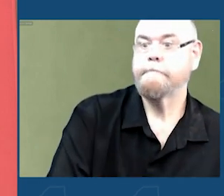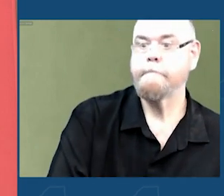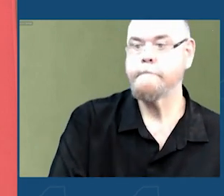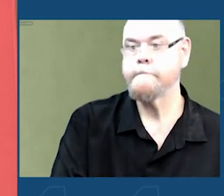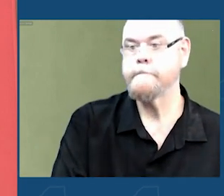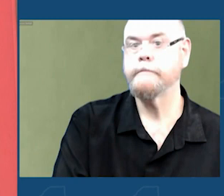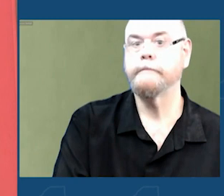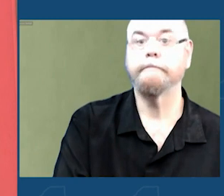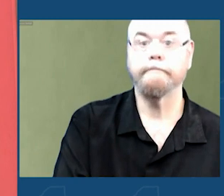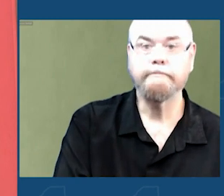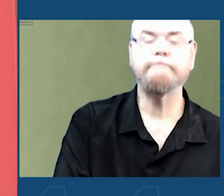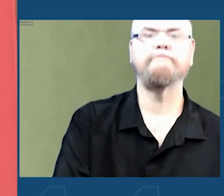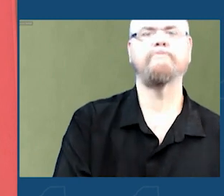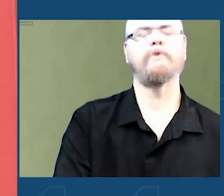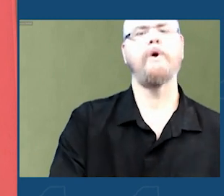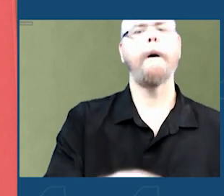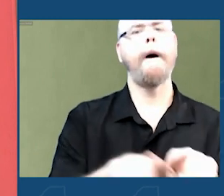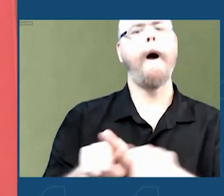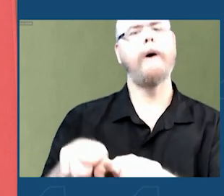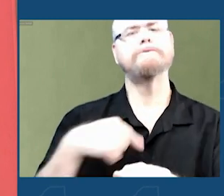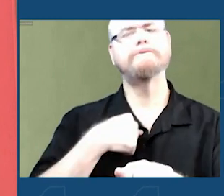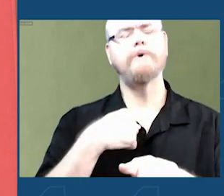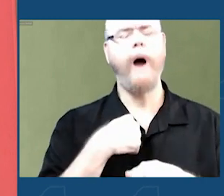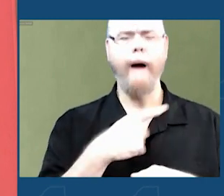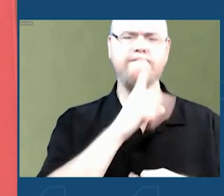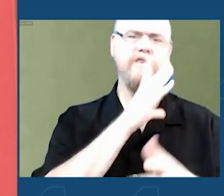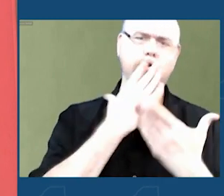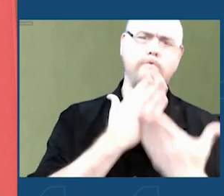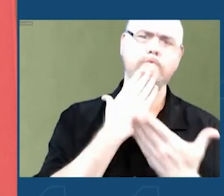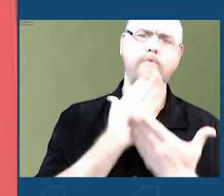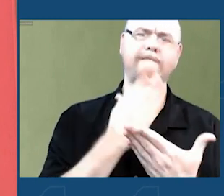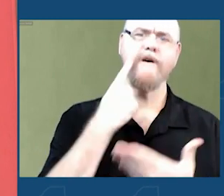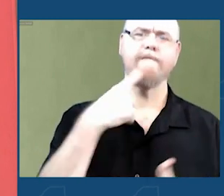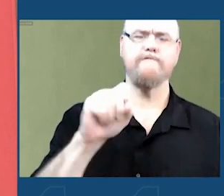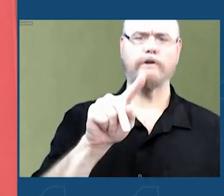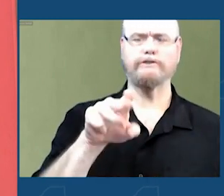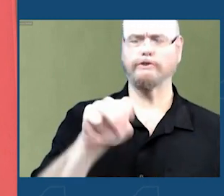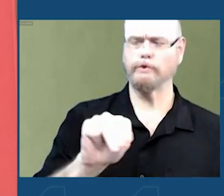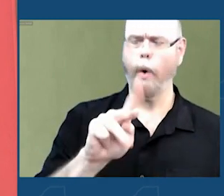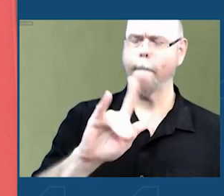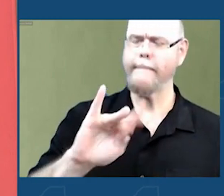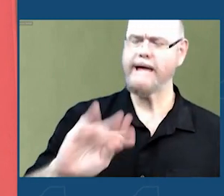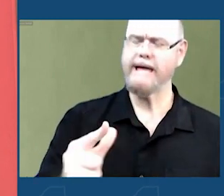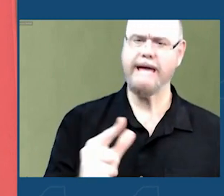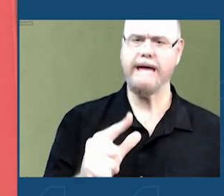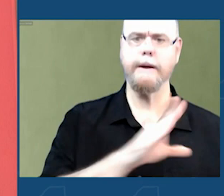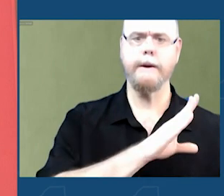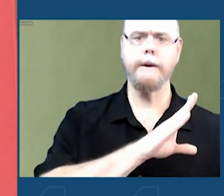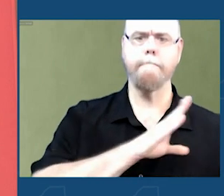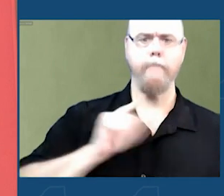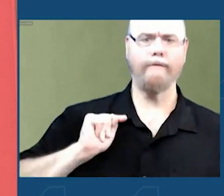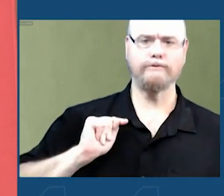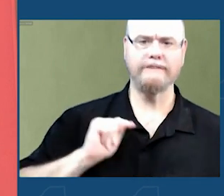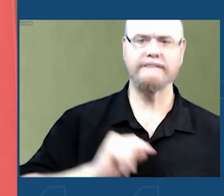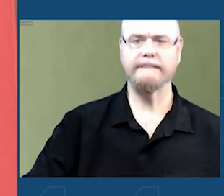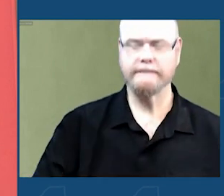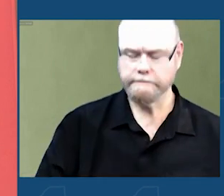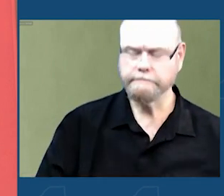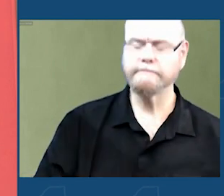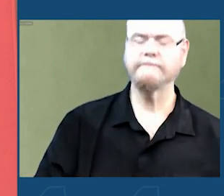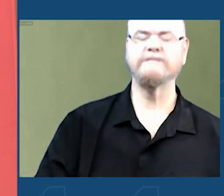I'm also really grateful to our Storm King Board of Trustees, led by our chair, Roberta